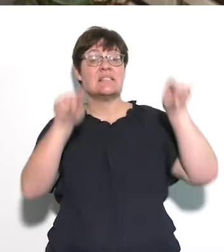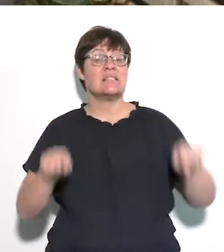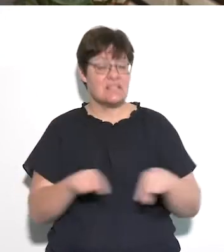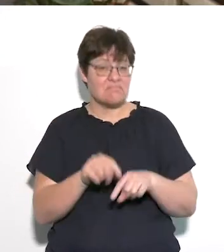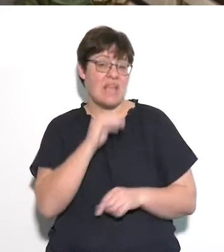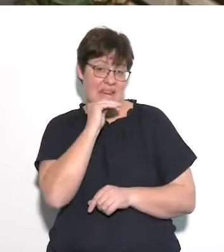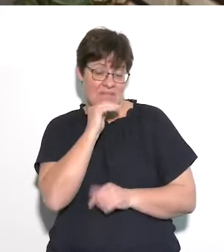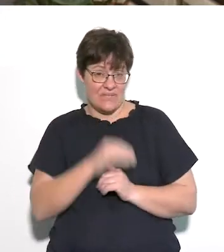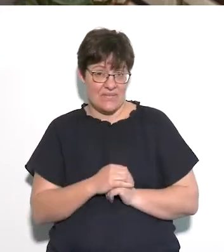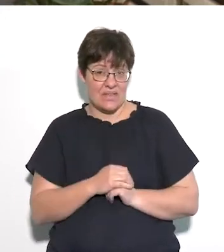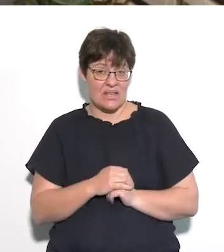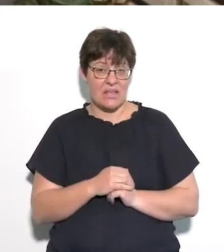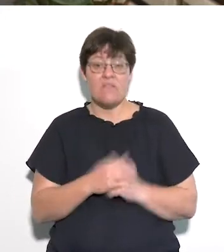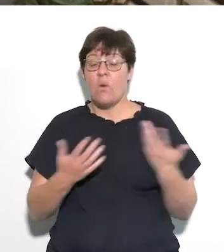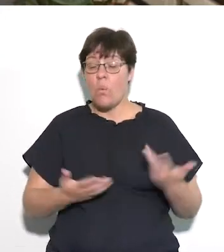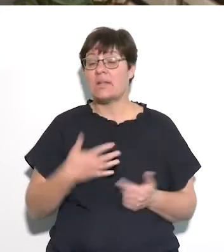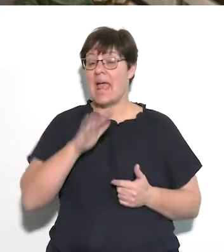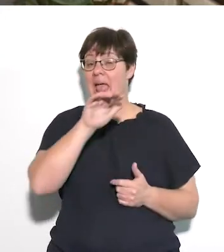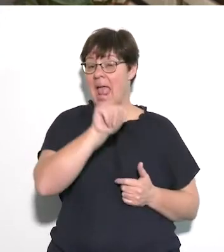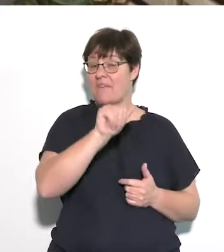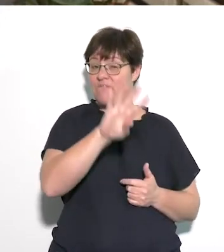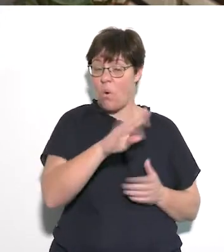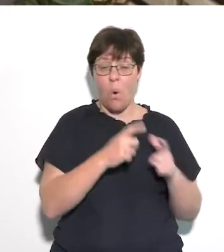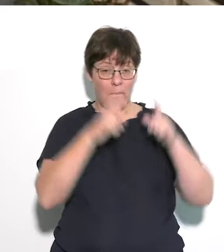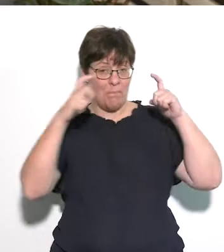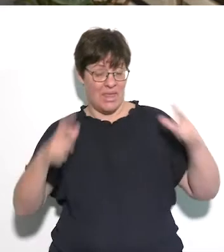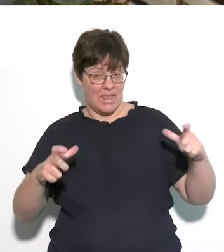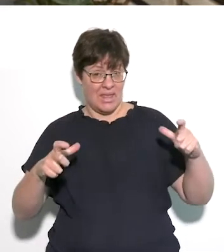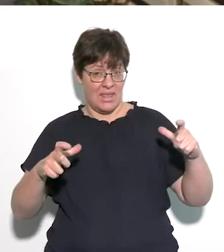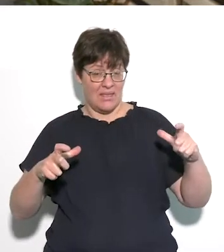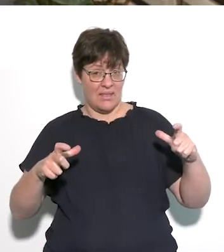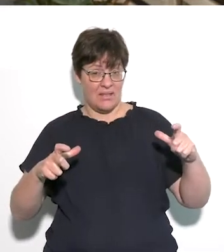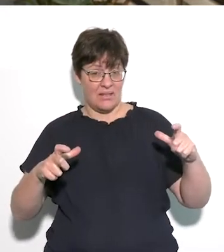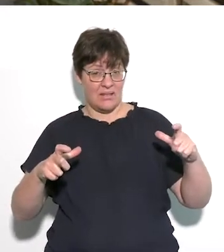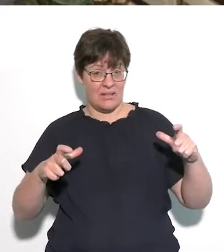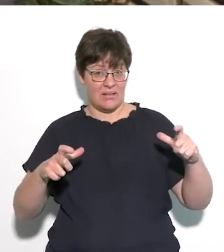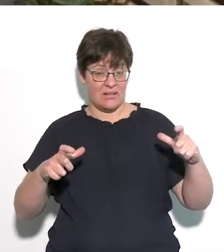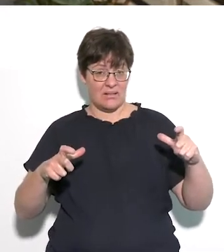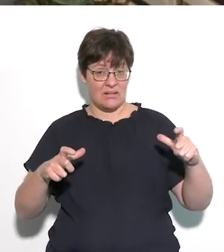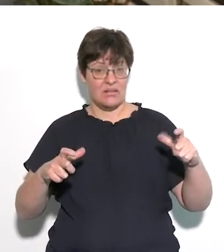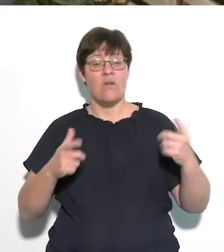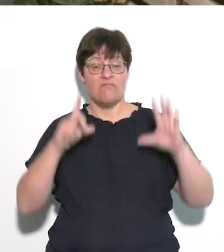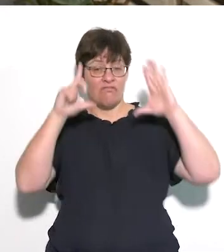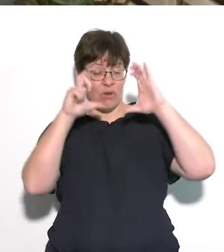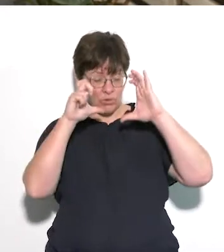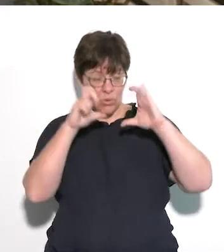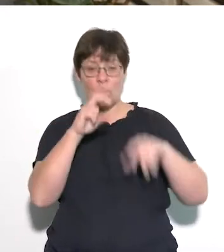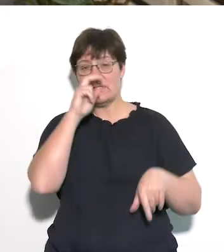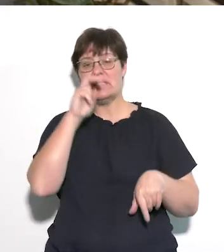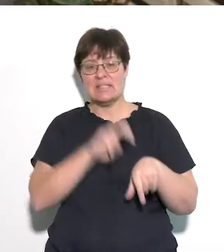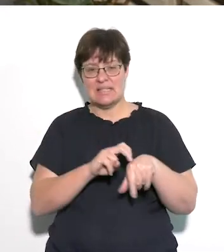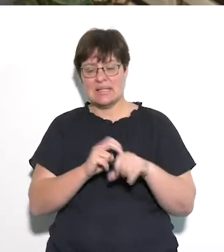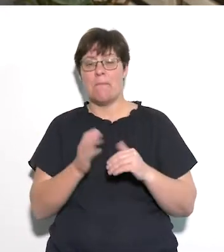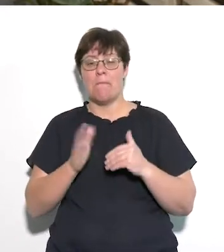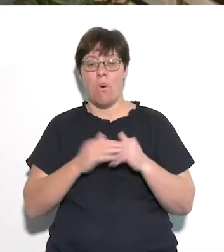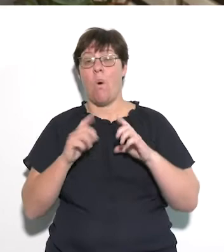cardboard is sufficient. But if you want to use an A4 or a larger piece of a photo, then you'll